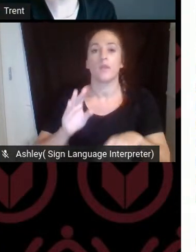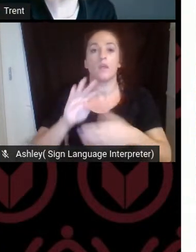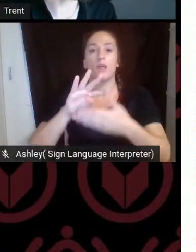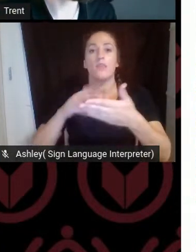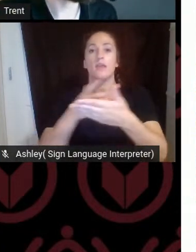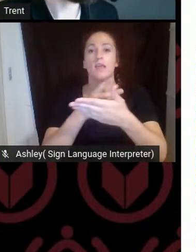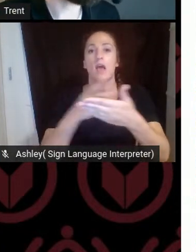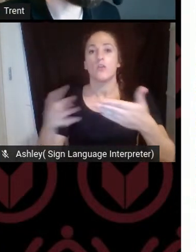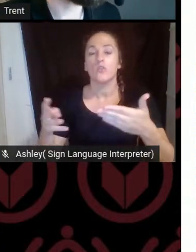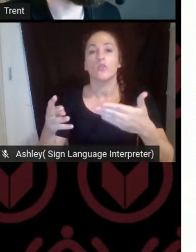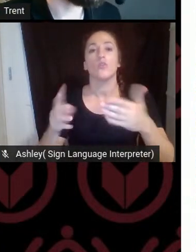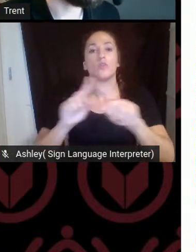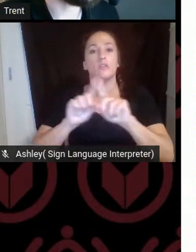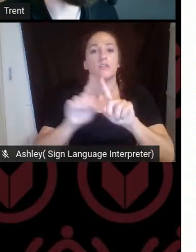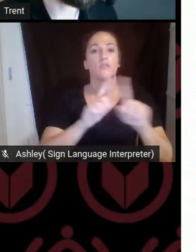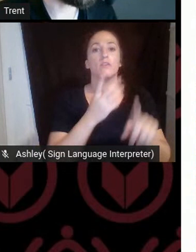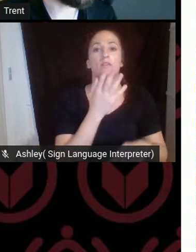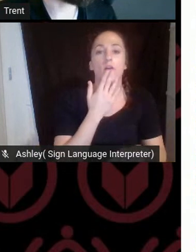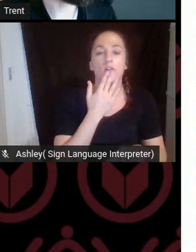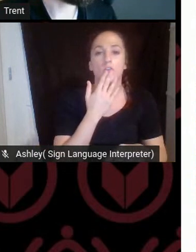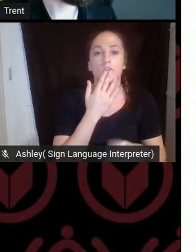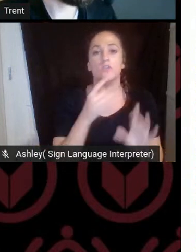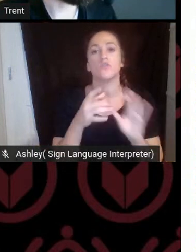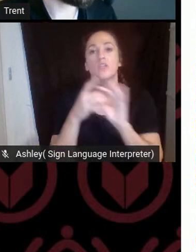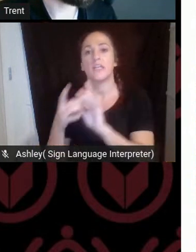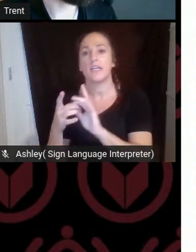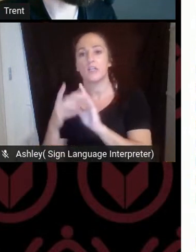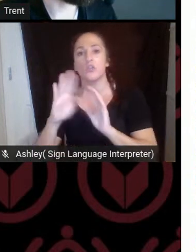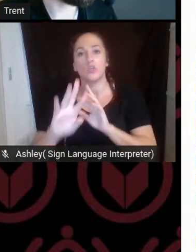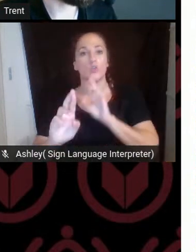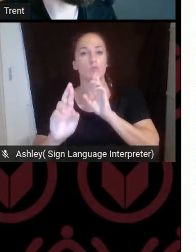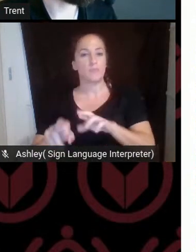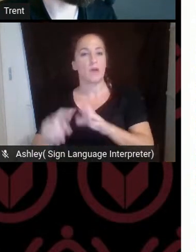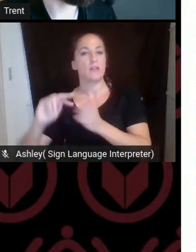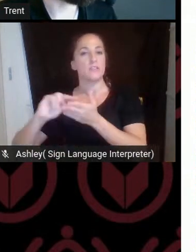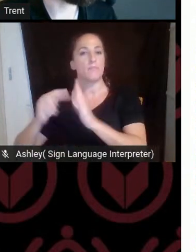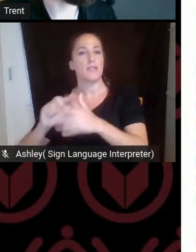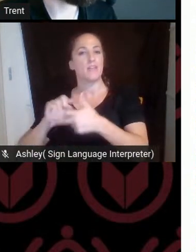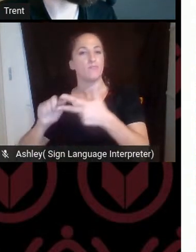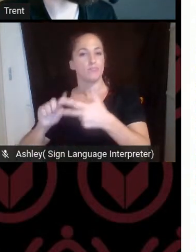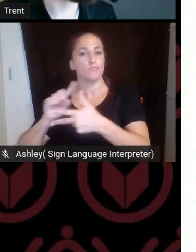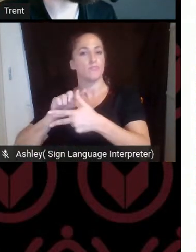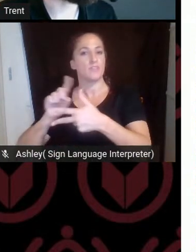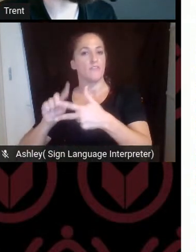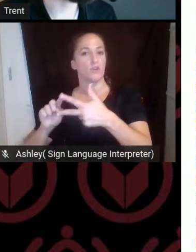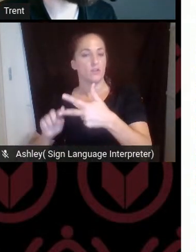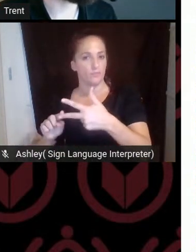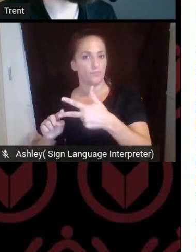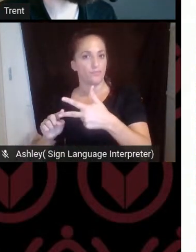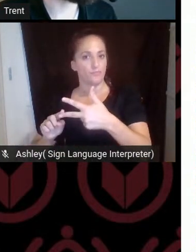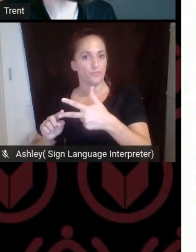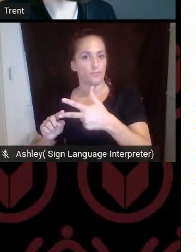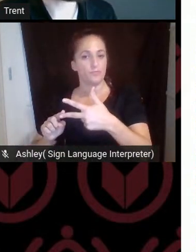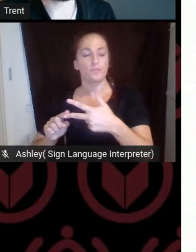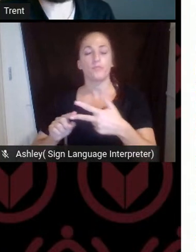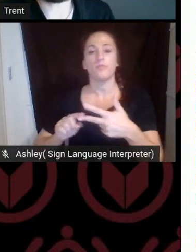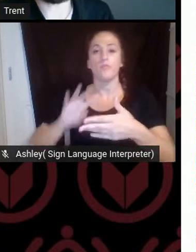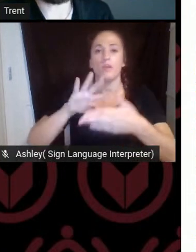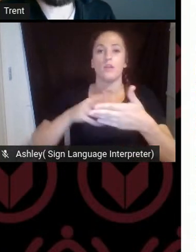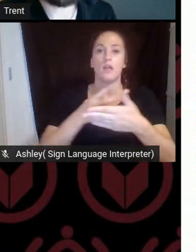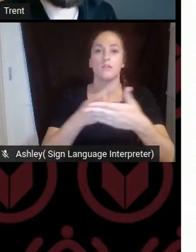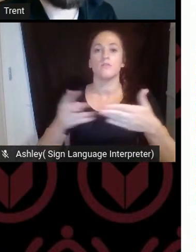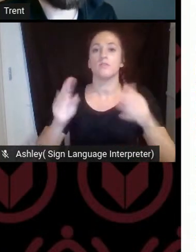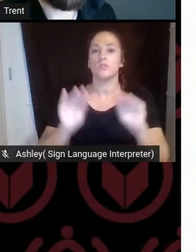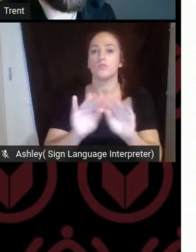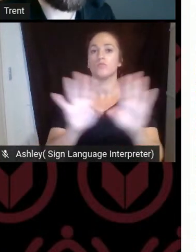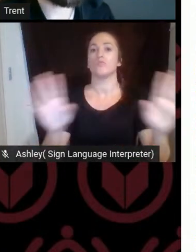different colors mean. You'll also see these grayed out, kind of, a little bit more transparent calendar events. That means that